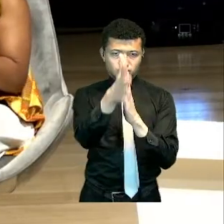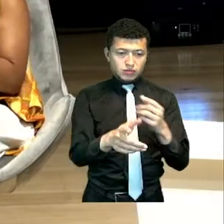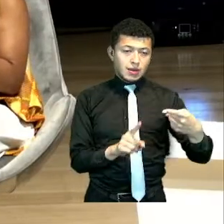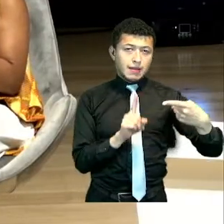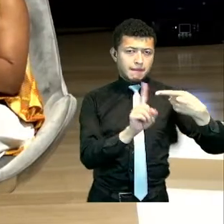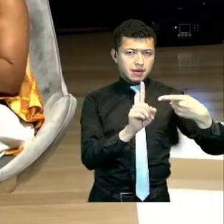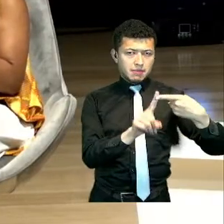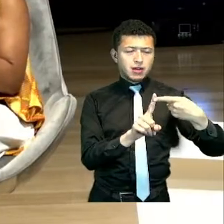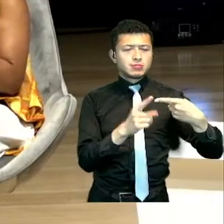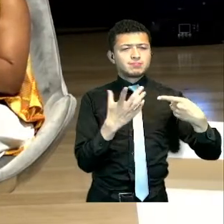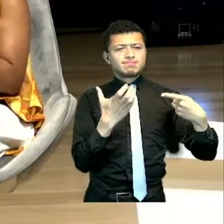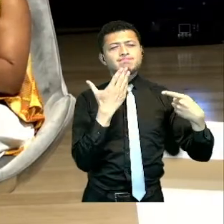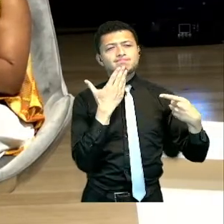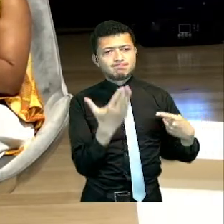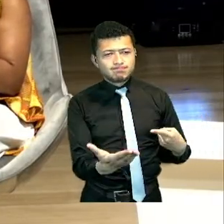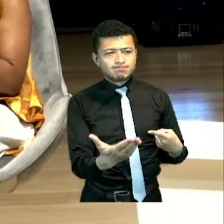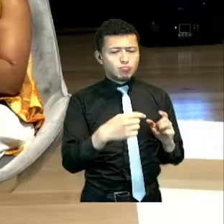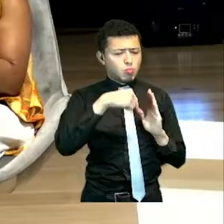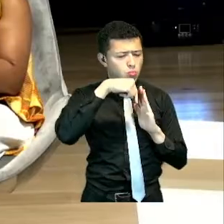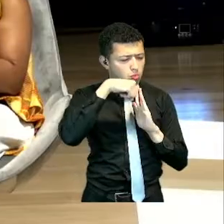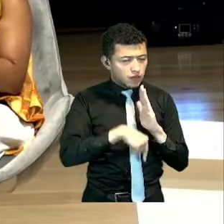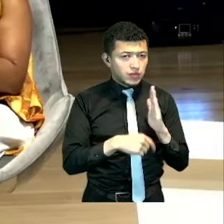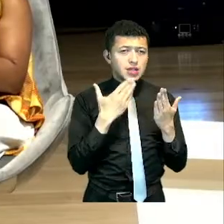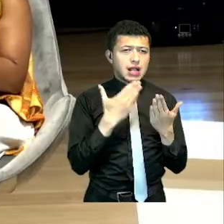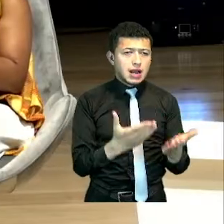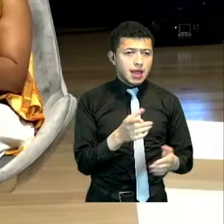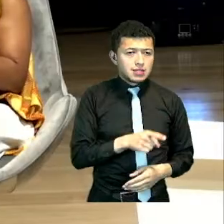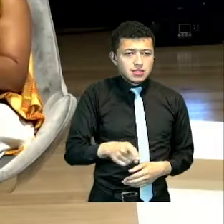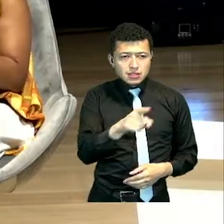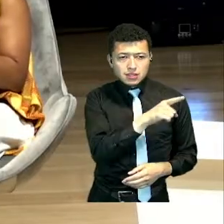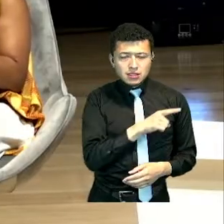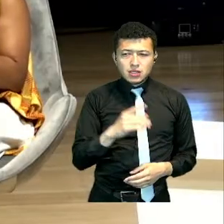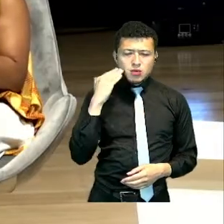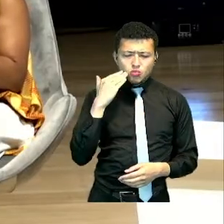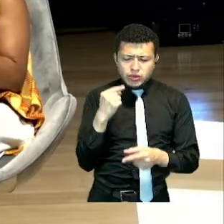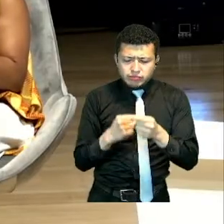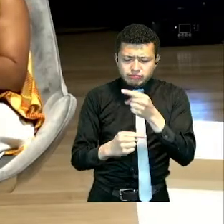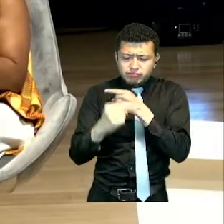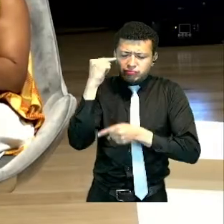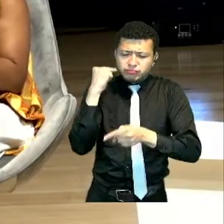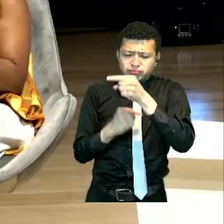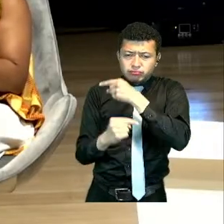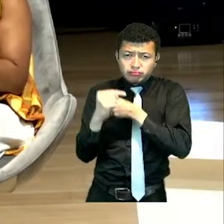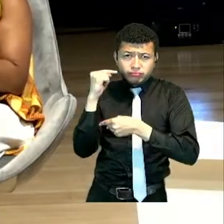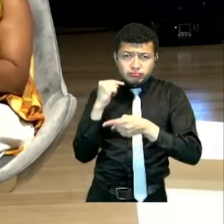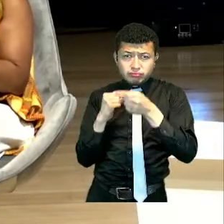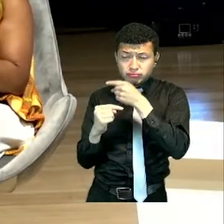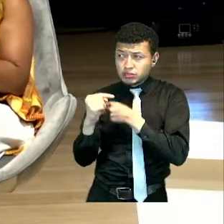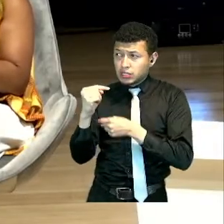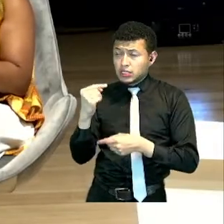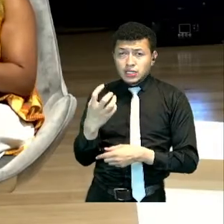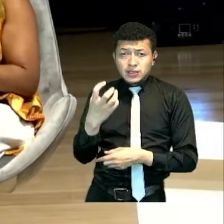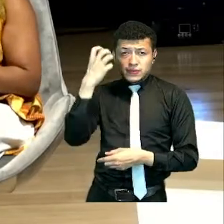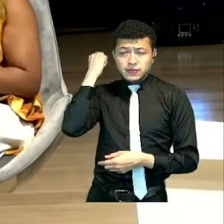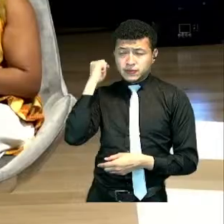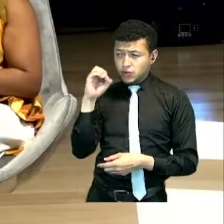intervention short. I want to say 4 things. Firstly, thank all our elders